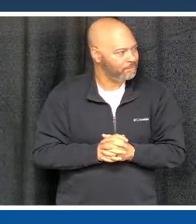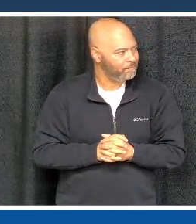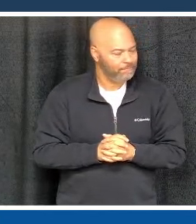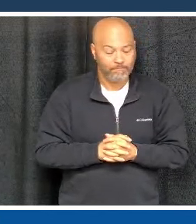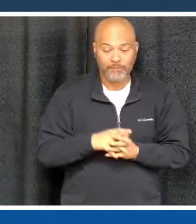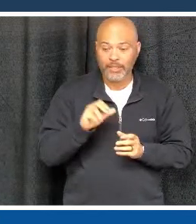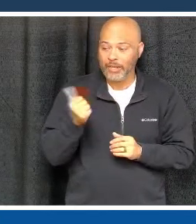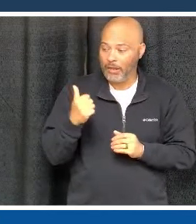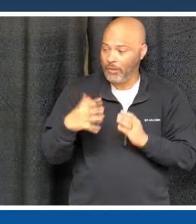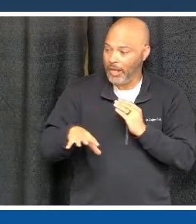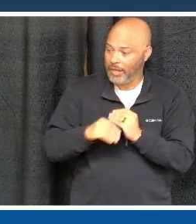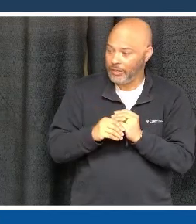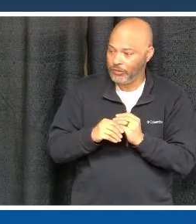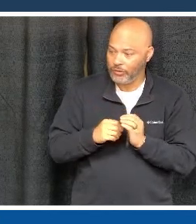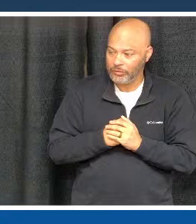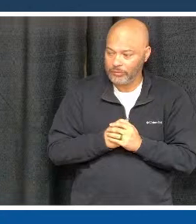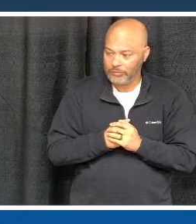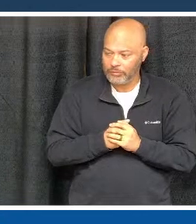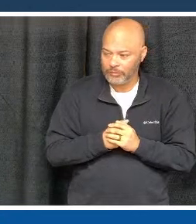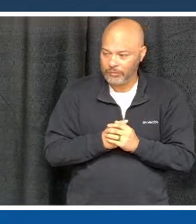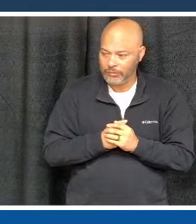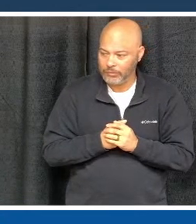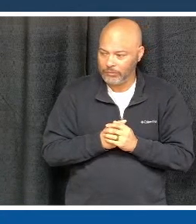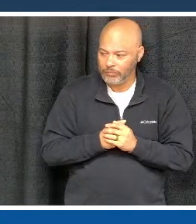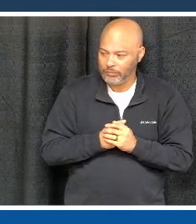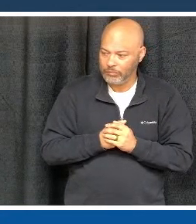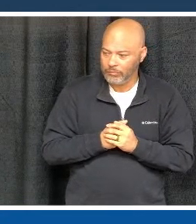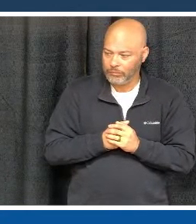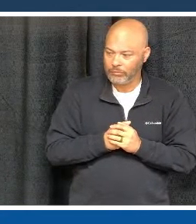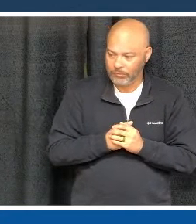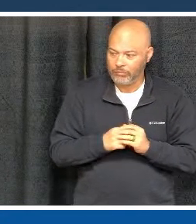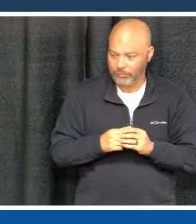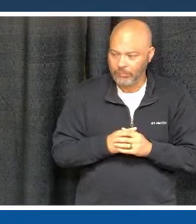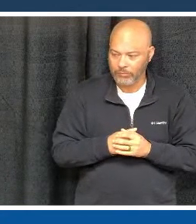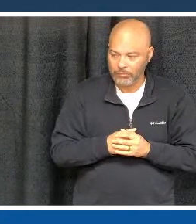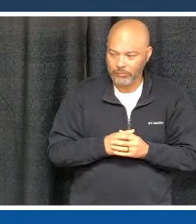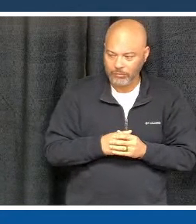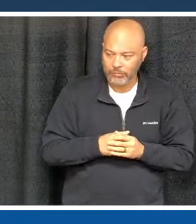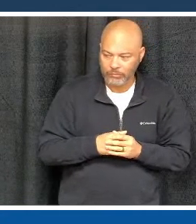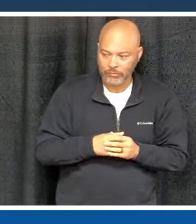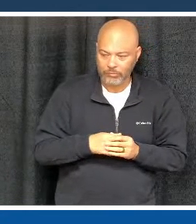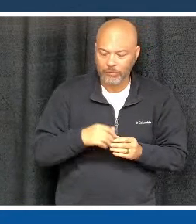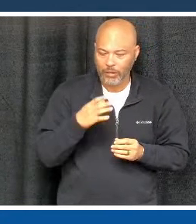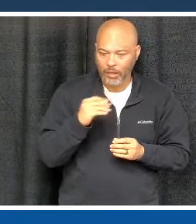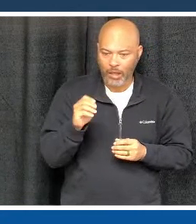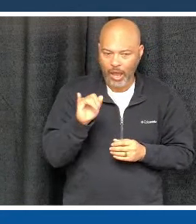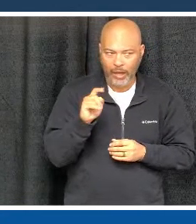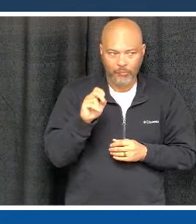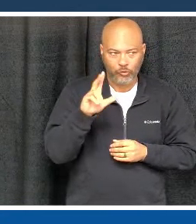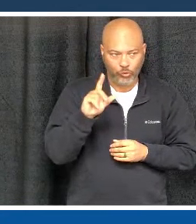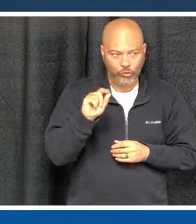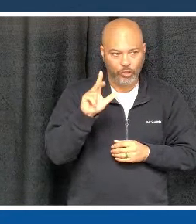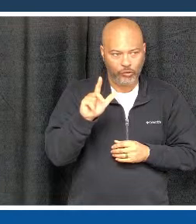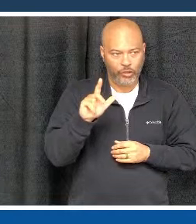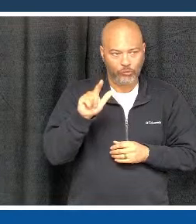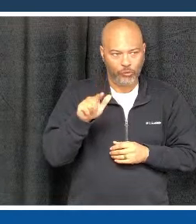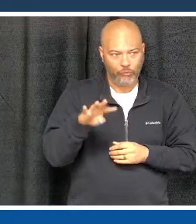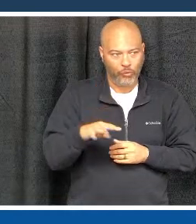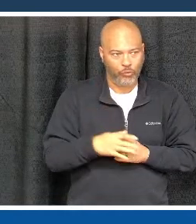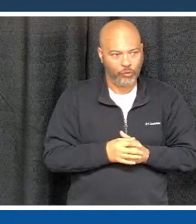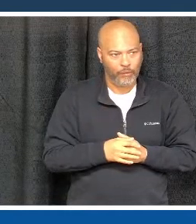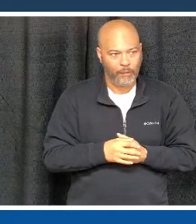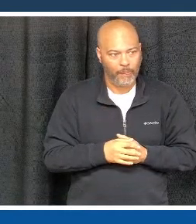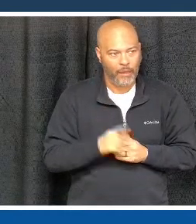Anyone else? Now let's go back and pick up item A, ordinance 69, 2023-24. Mr. Tindall, please, sir.